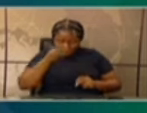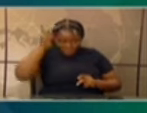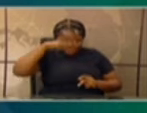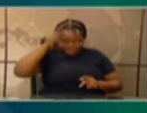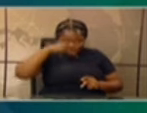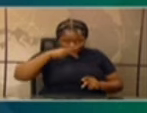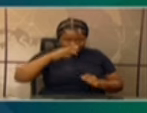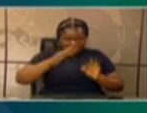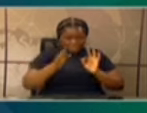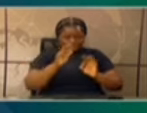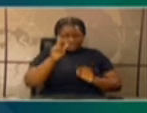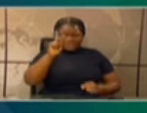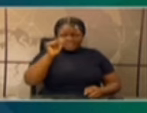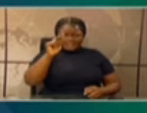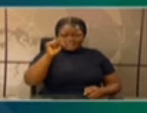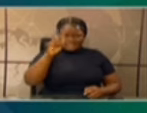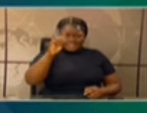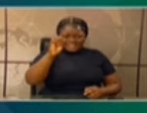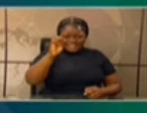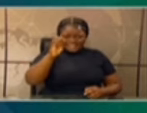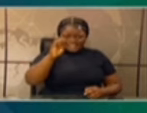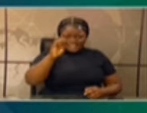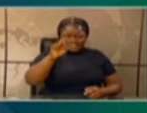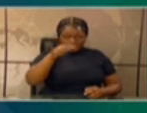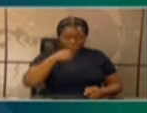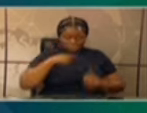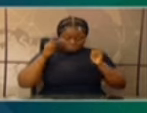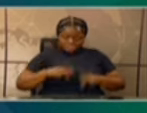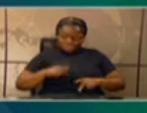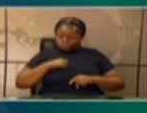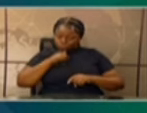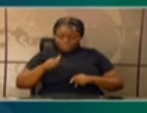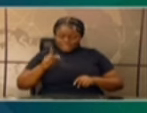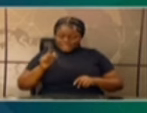Yang wu can you fwa? Wu nu kani ya? Ye didi adifueni.